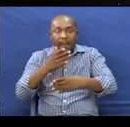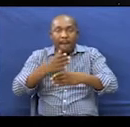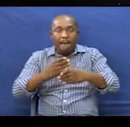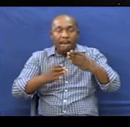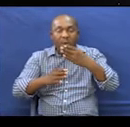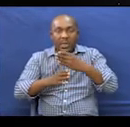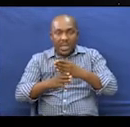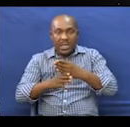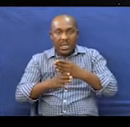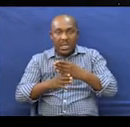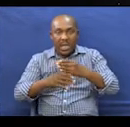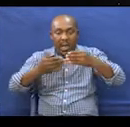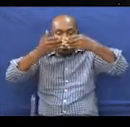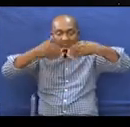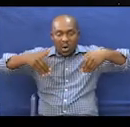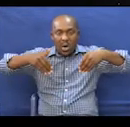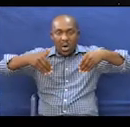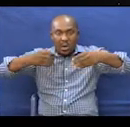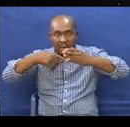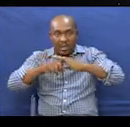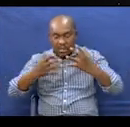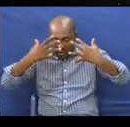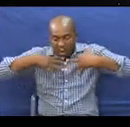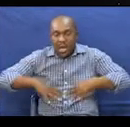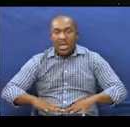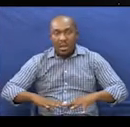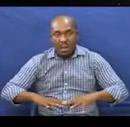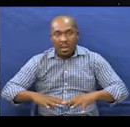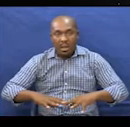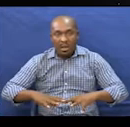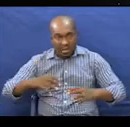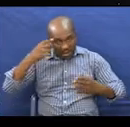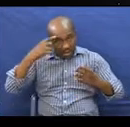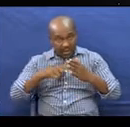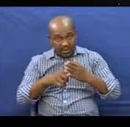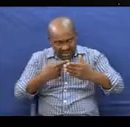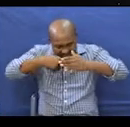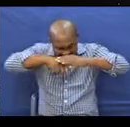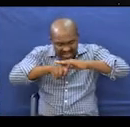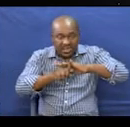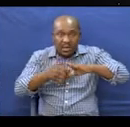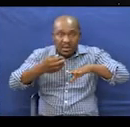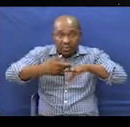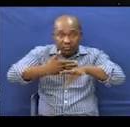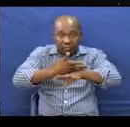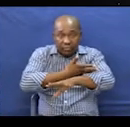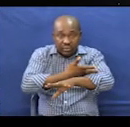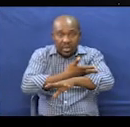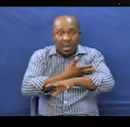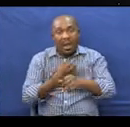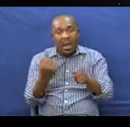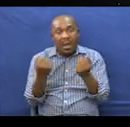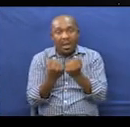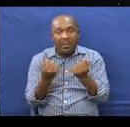part of the cell, that is the cell wall. Some component in the cell wall are made up